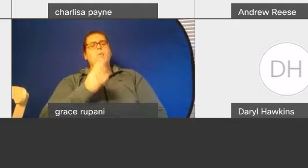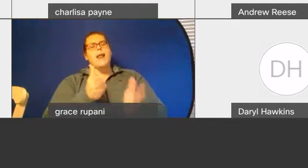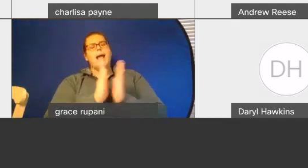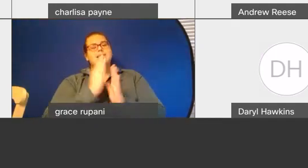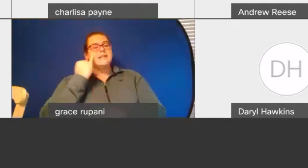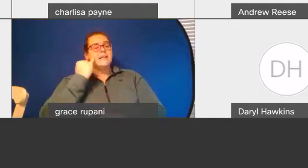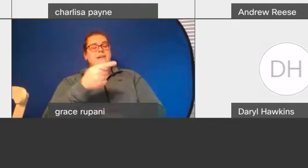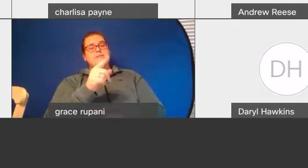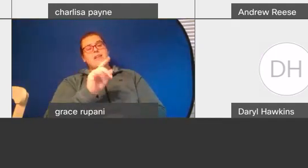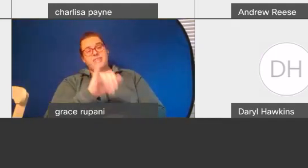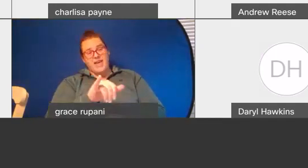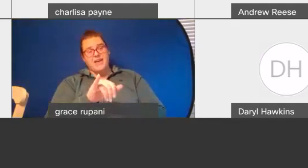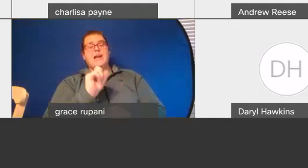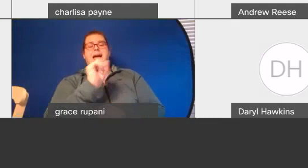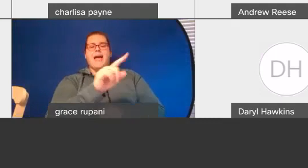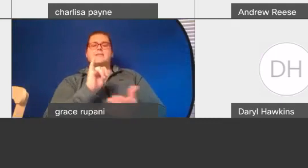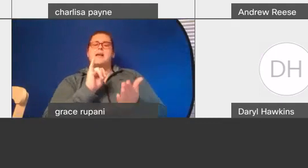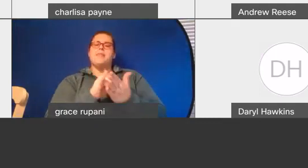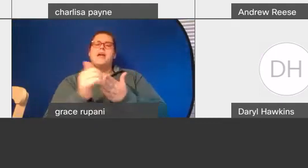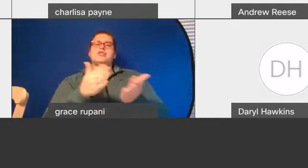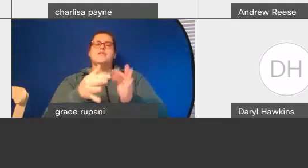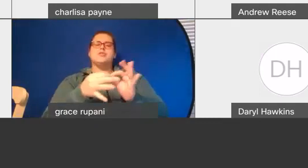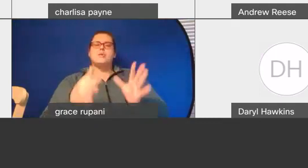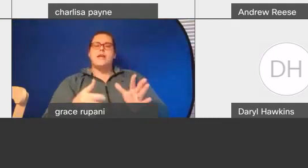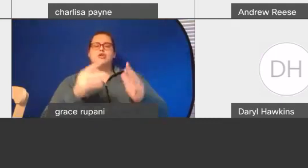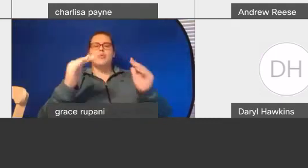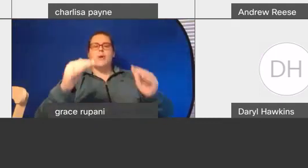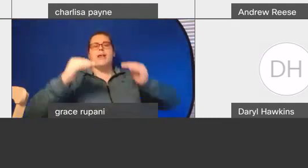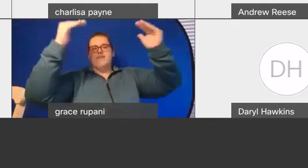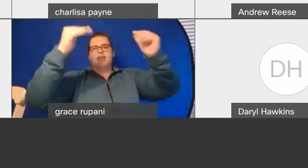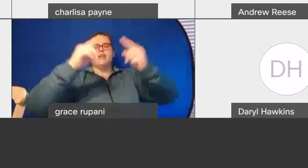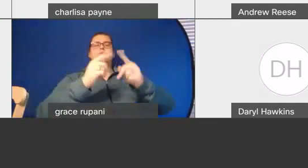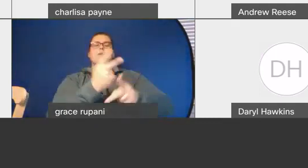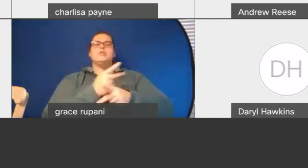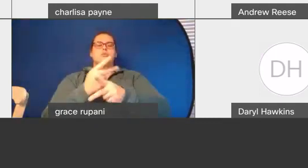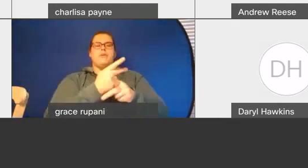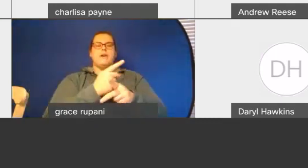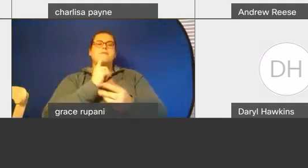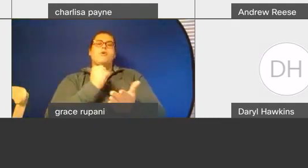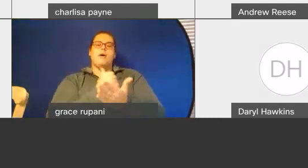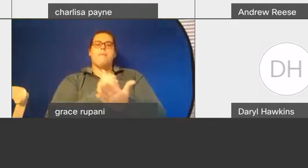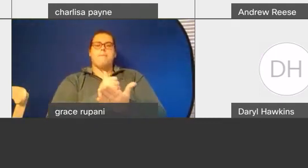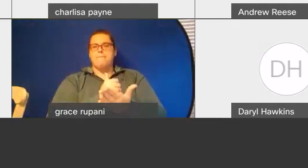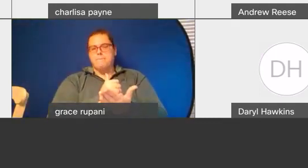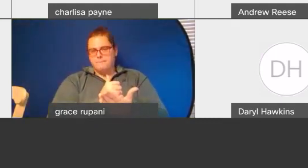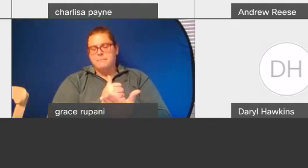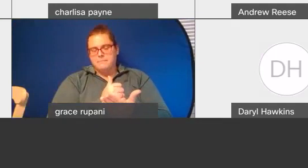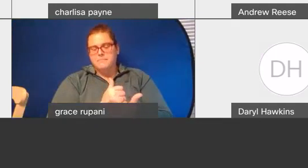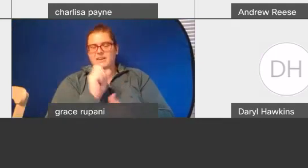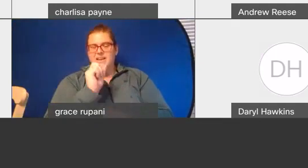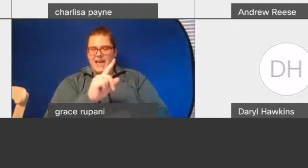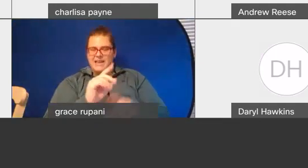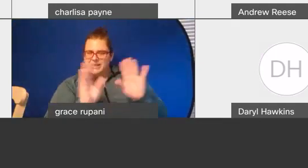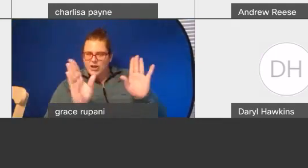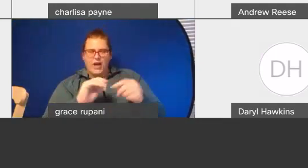that service coordinator to elevate this to their supervisor for assistance with, what is the barrier to